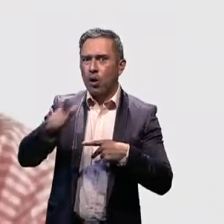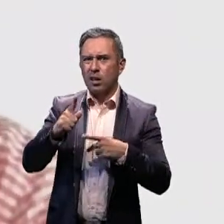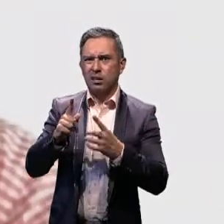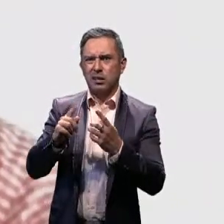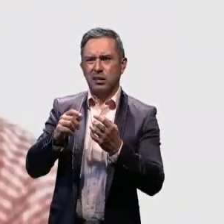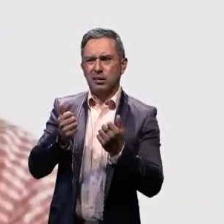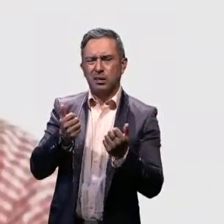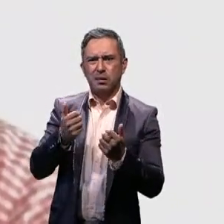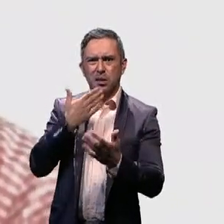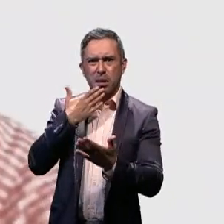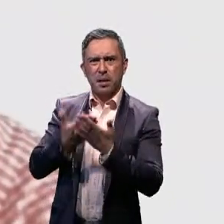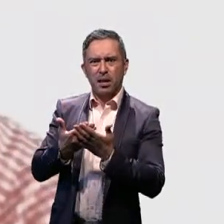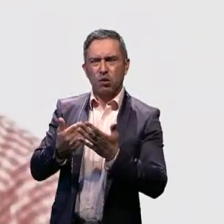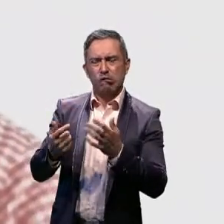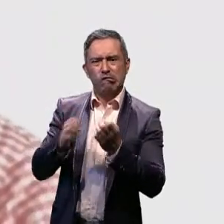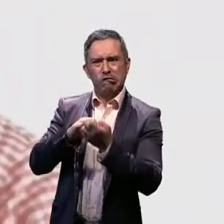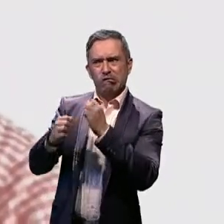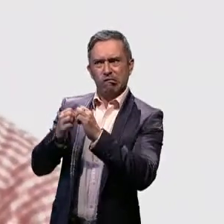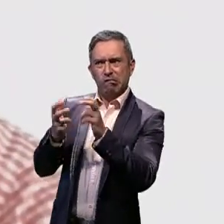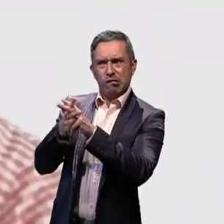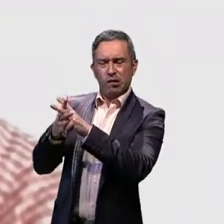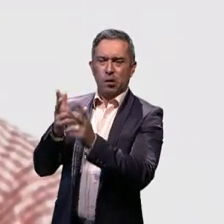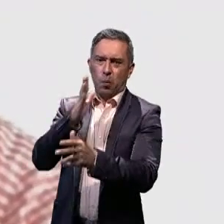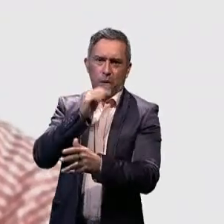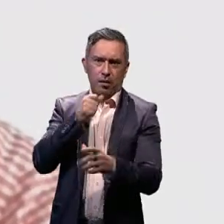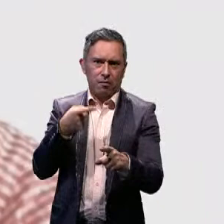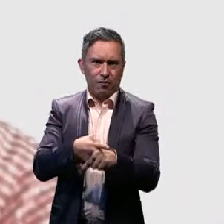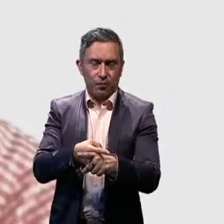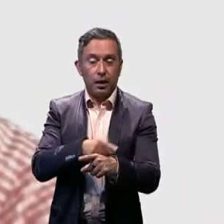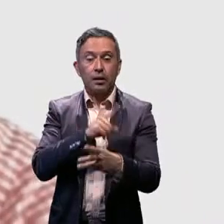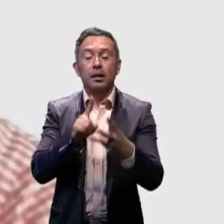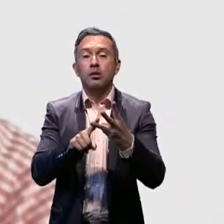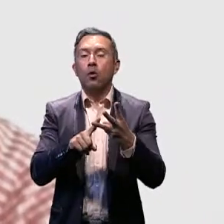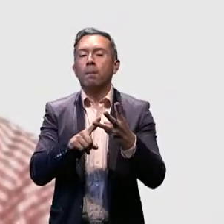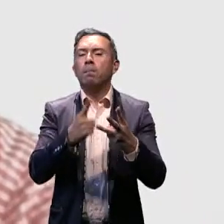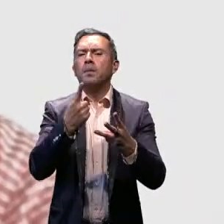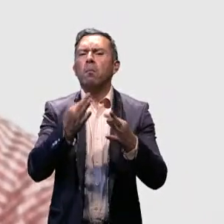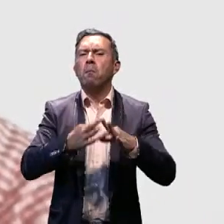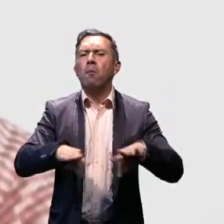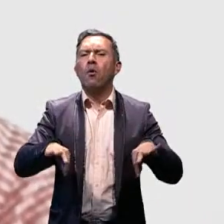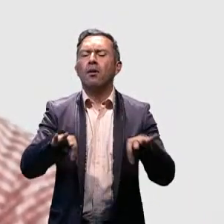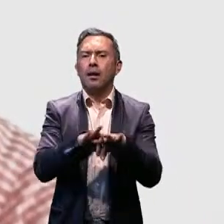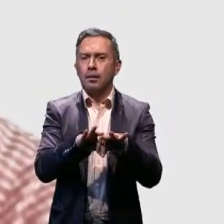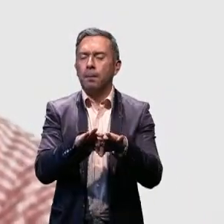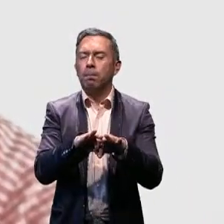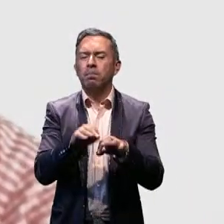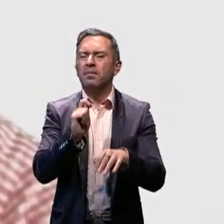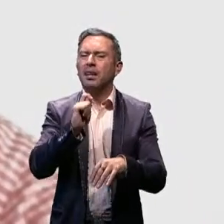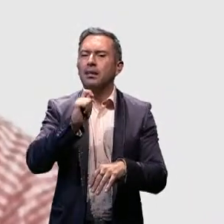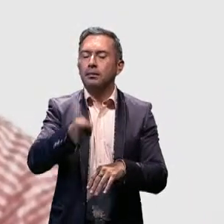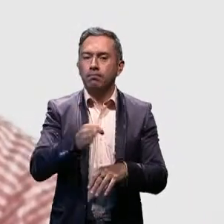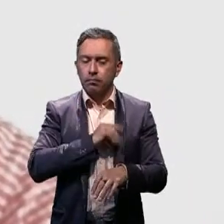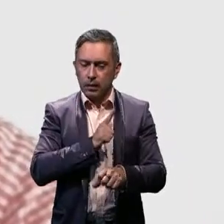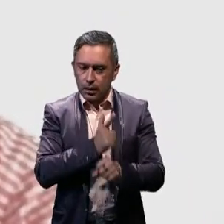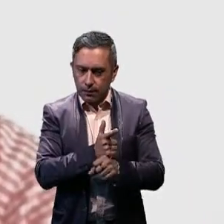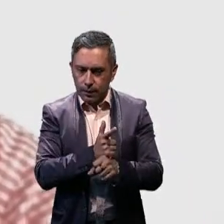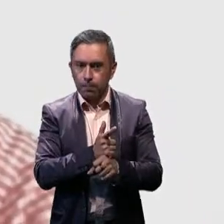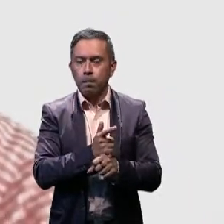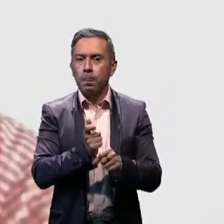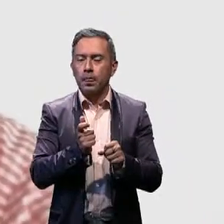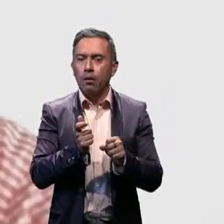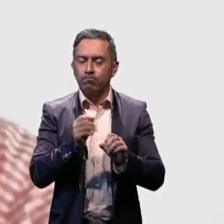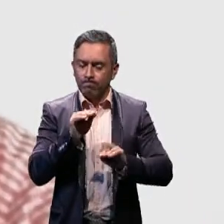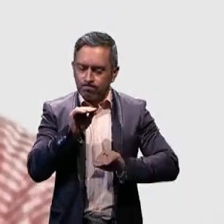how to coexist as a society. And the third one, and it's not the least one, is trying to identify how